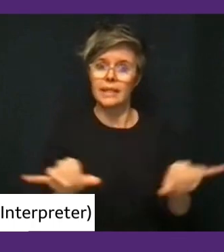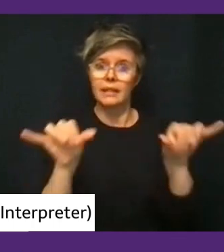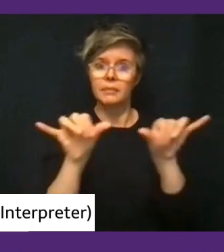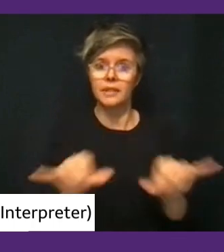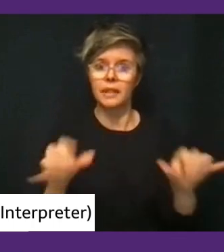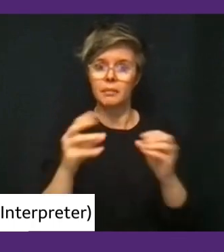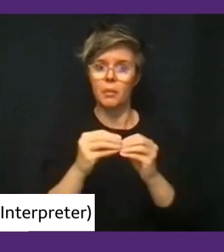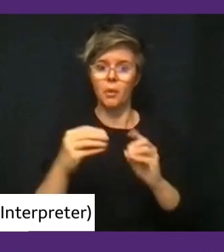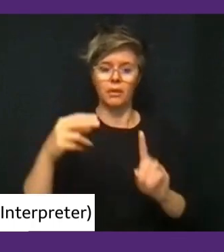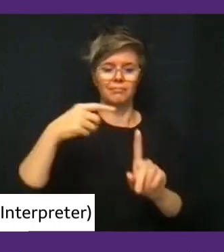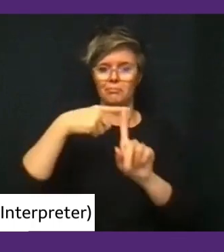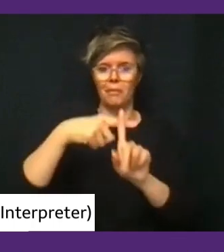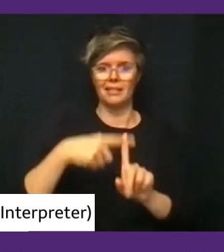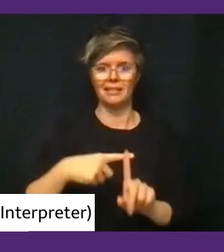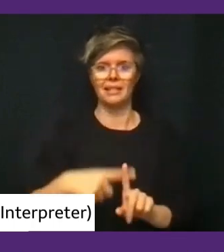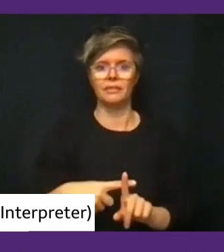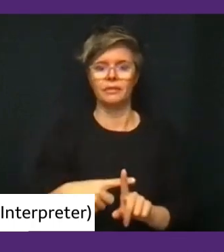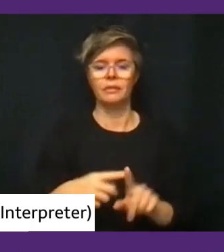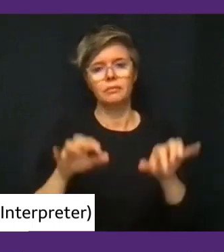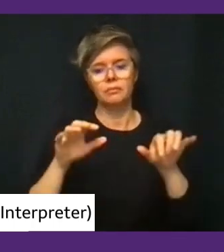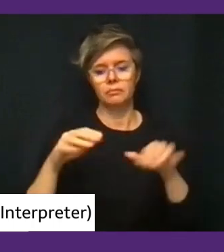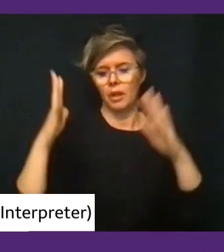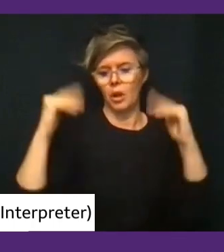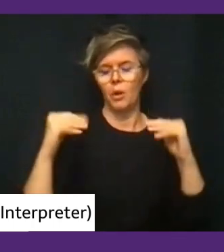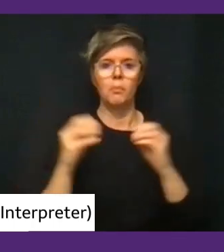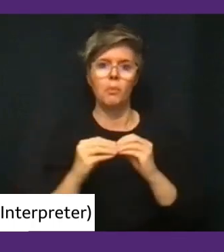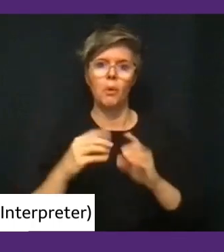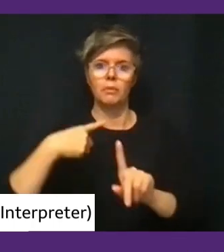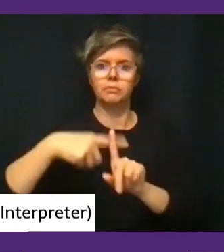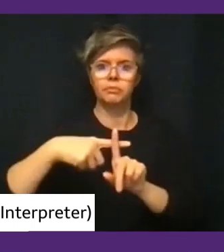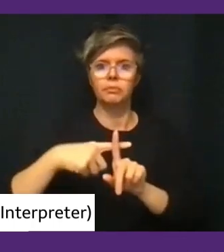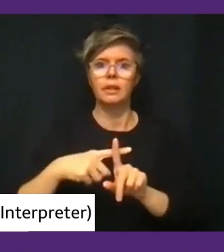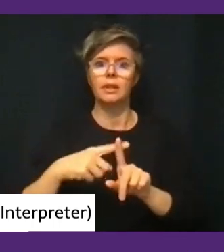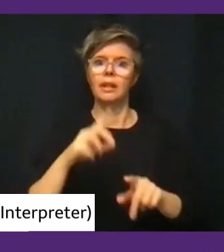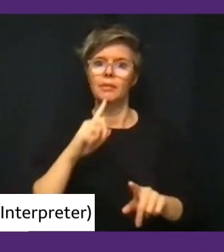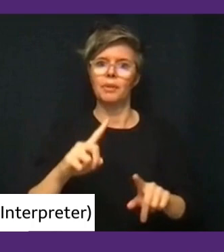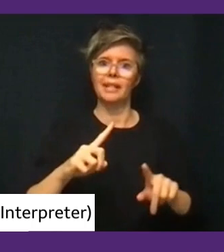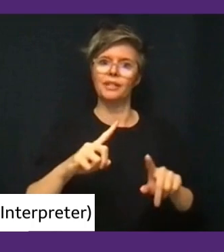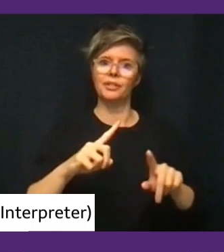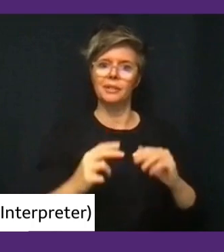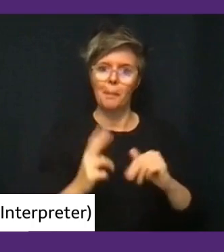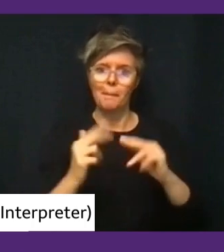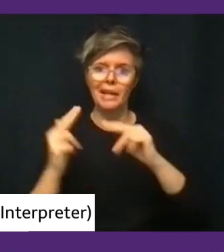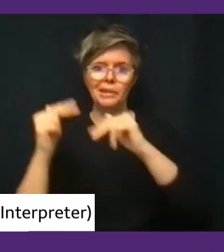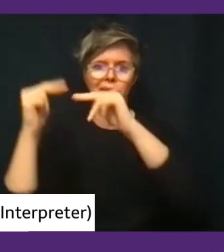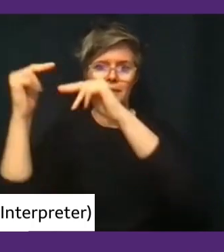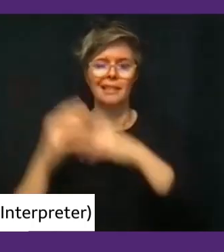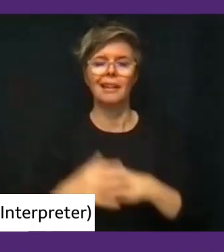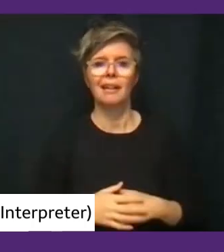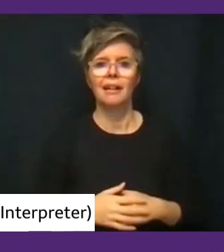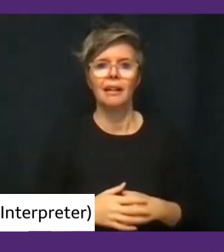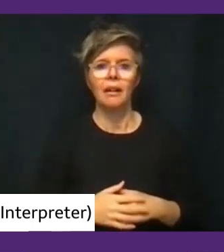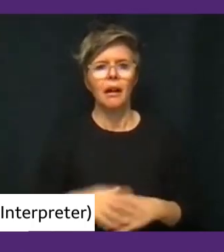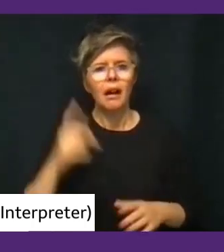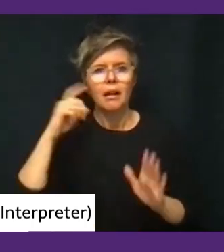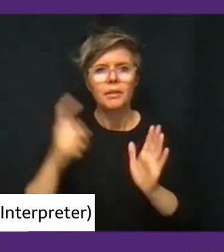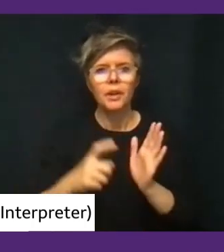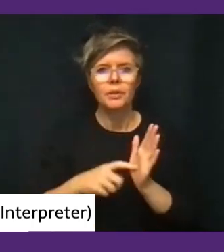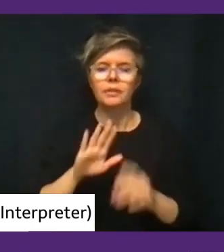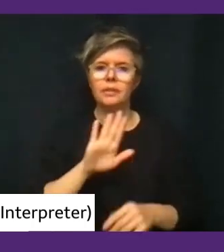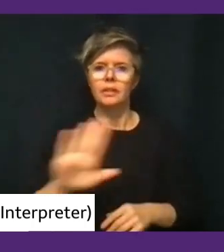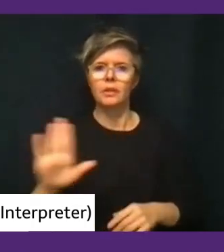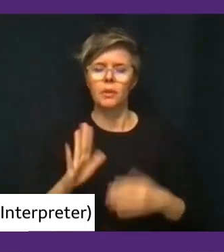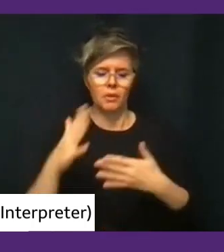you're talking about, that this is a springboard effect. Are there particular priorities for you in the way you're working now